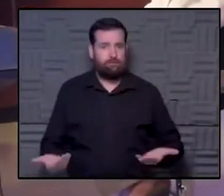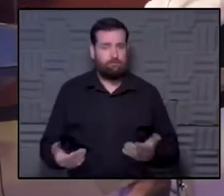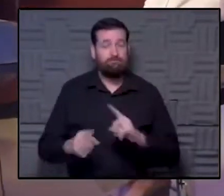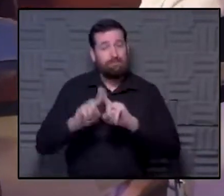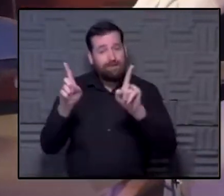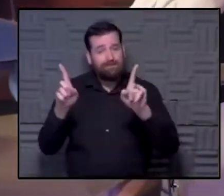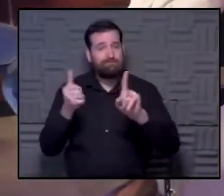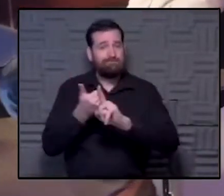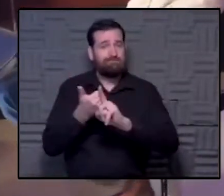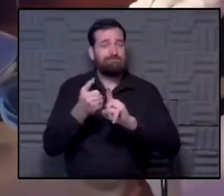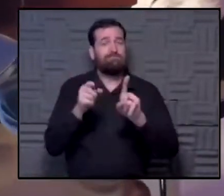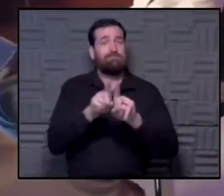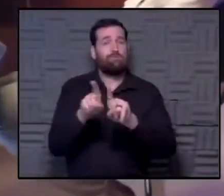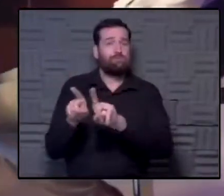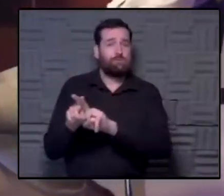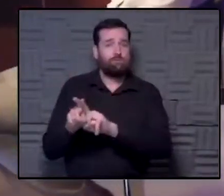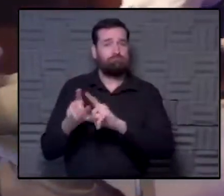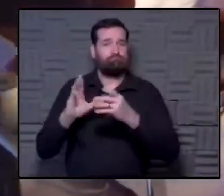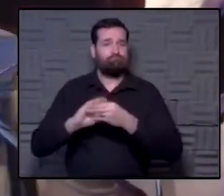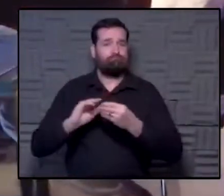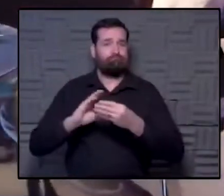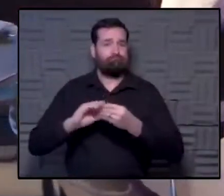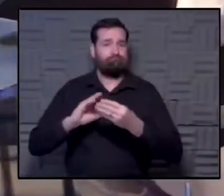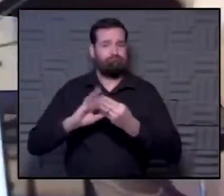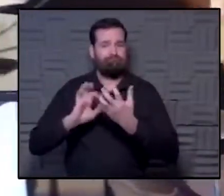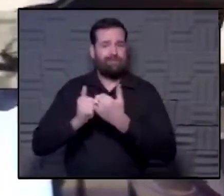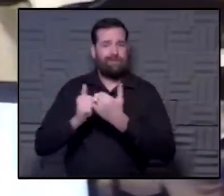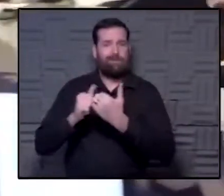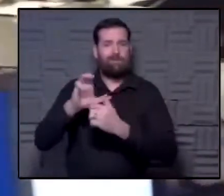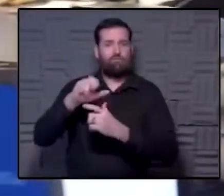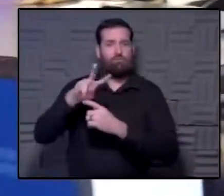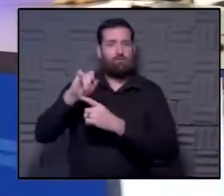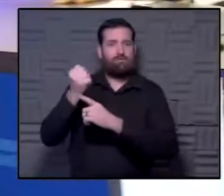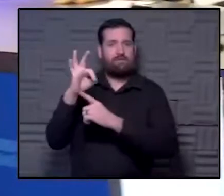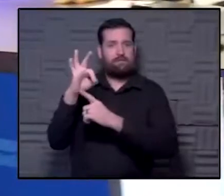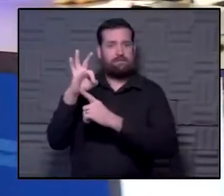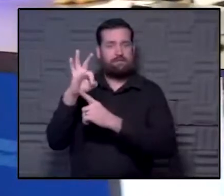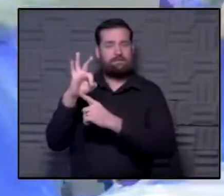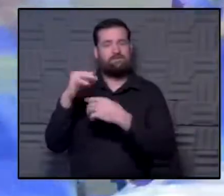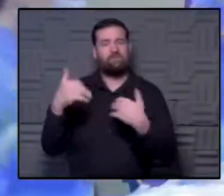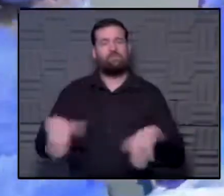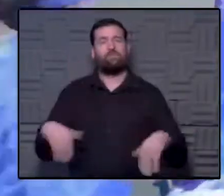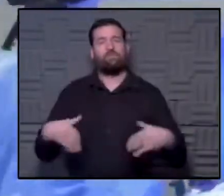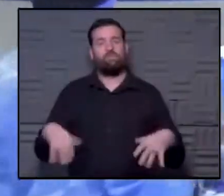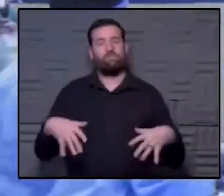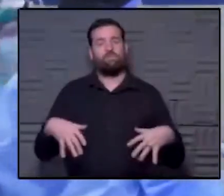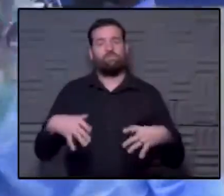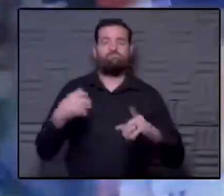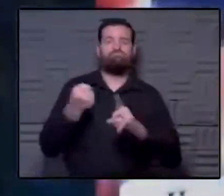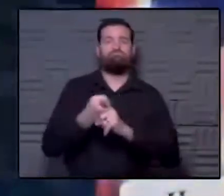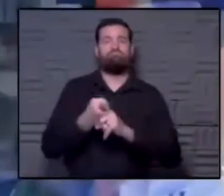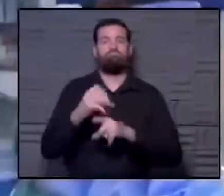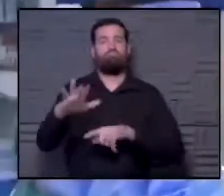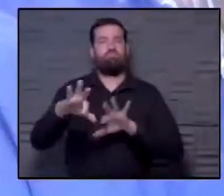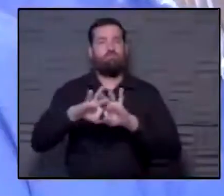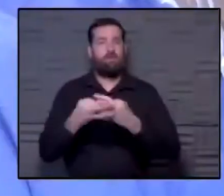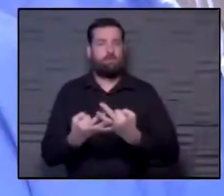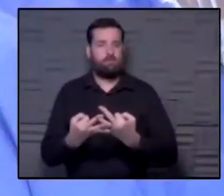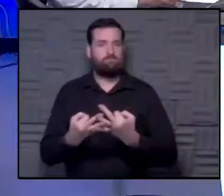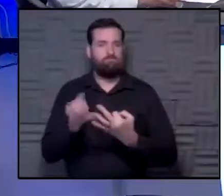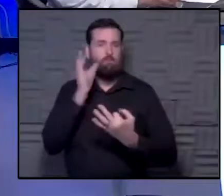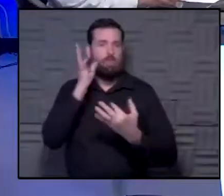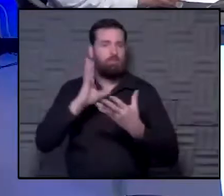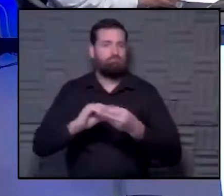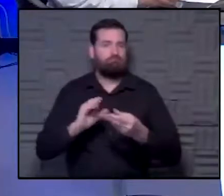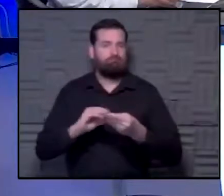she has also had a story of how COVID-19 has taken a tremendous toll on her family, and she's going to tell that